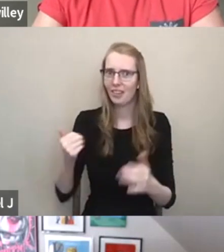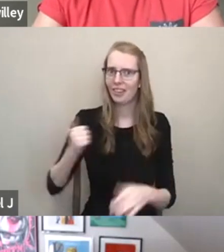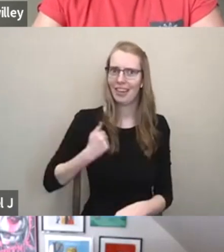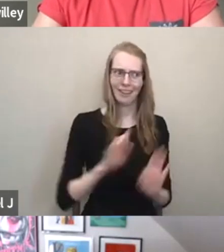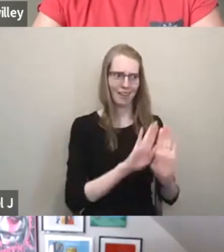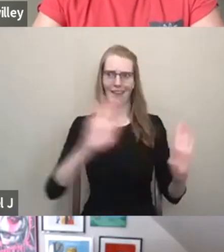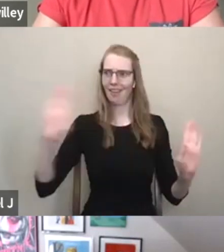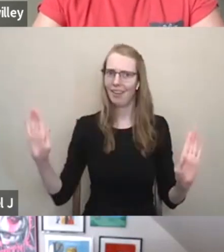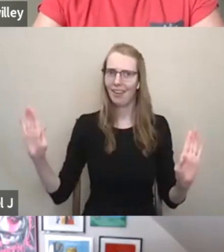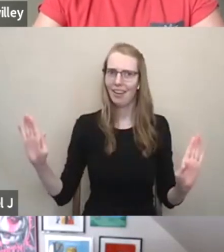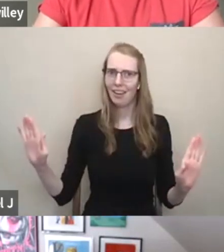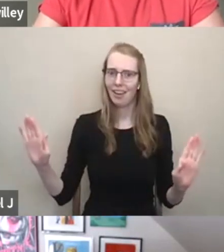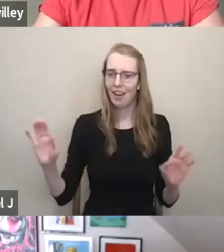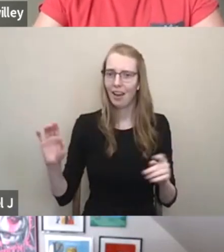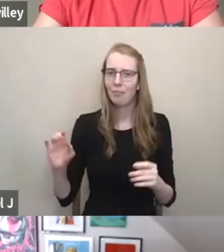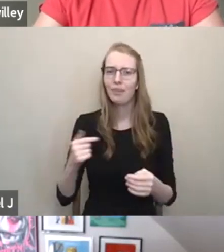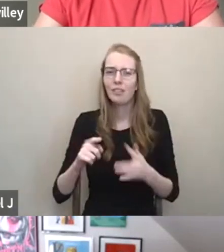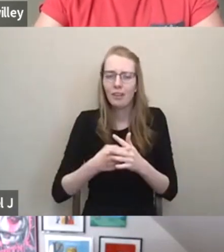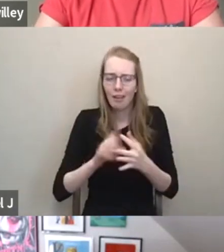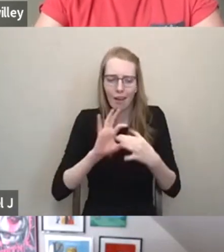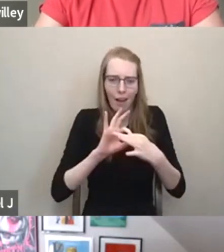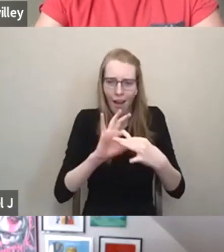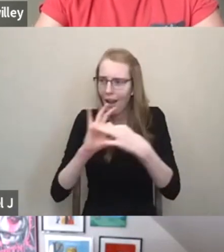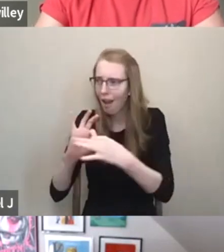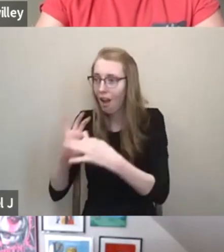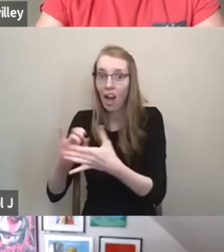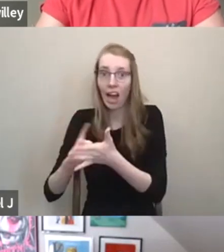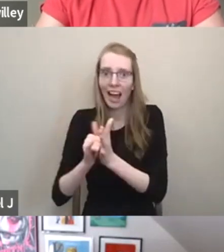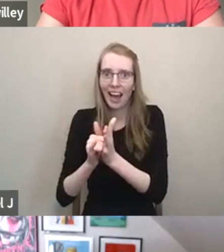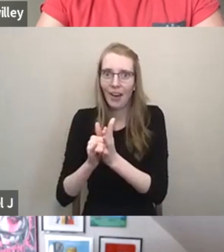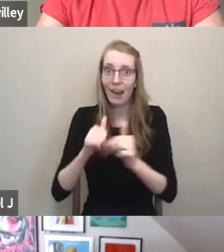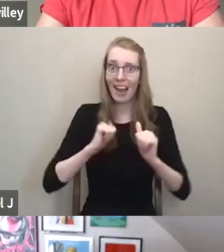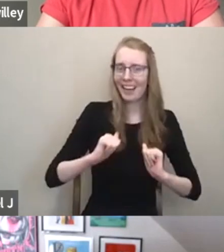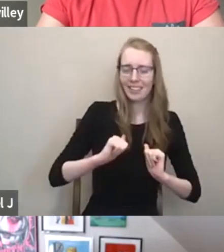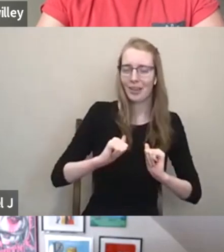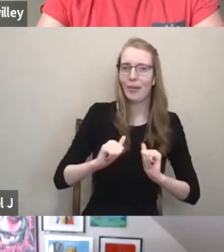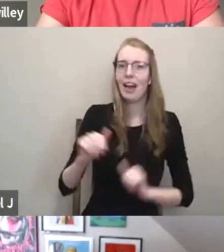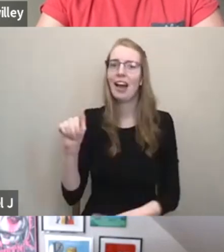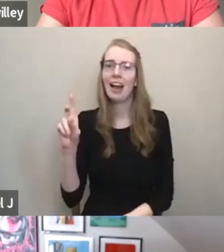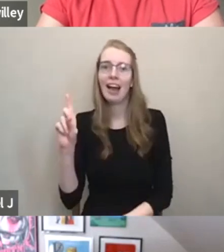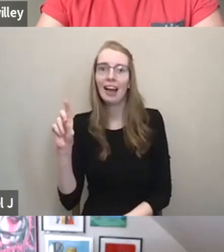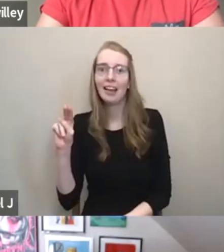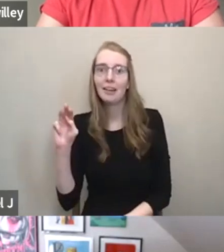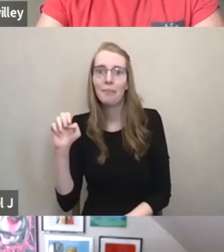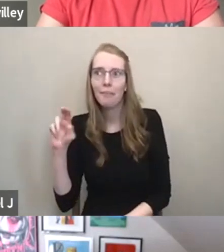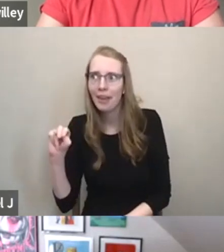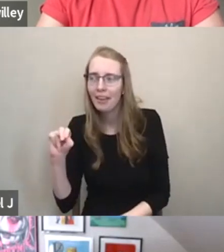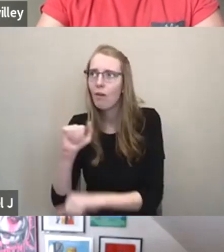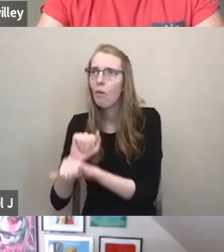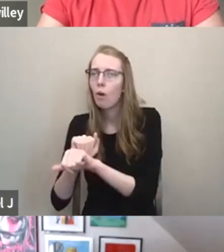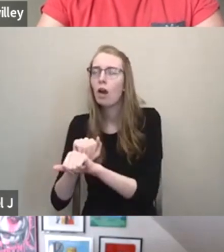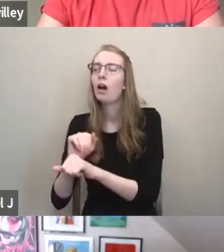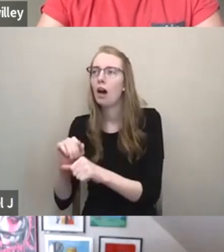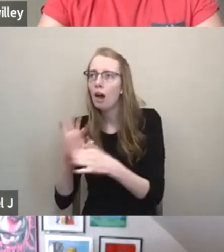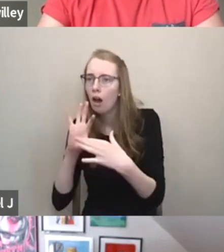the other side, on the administration side. So then when I started to walk into audition rooms or to ask for meetings